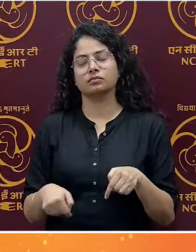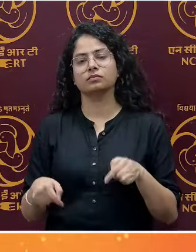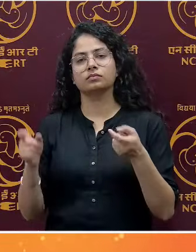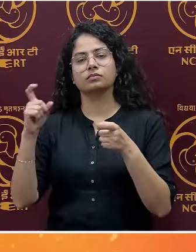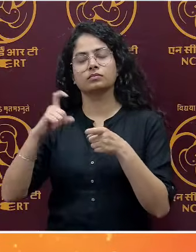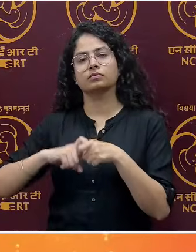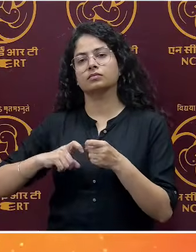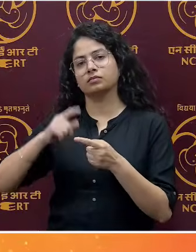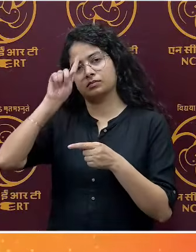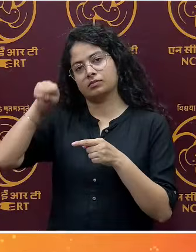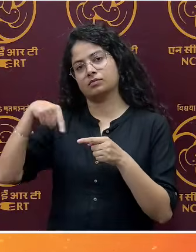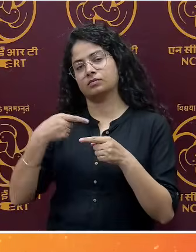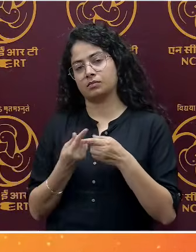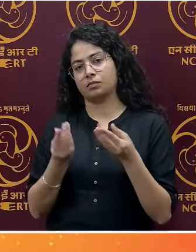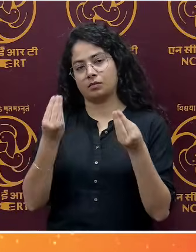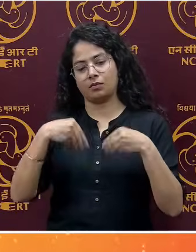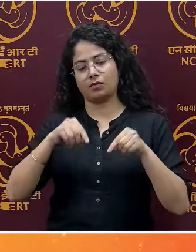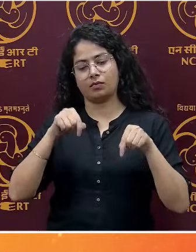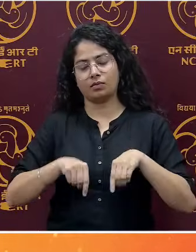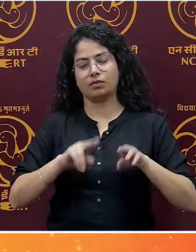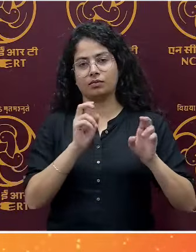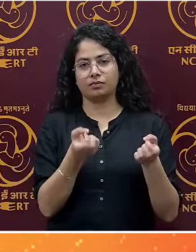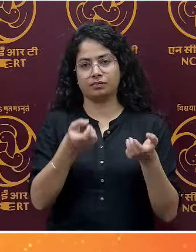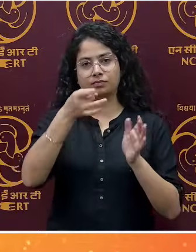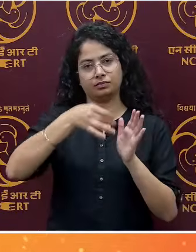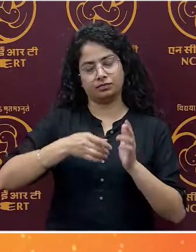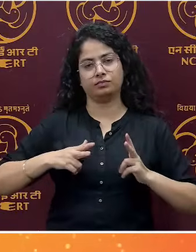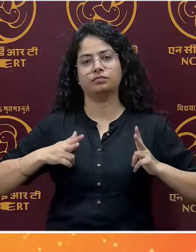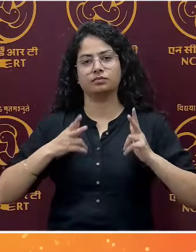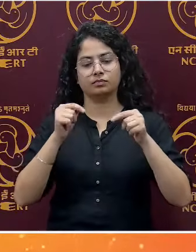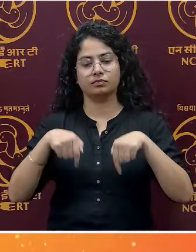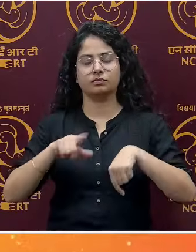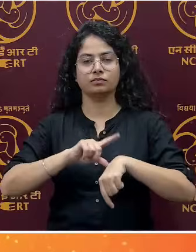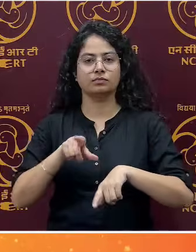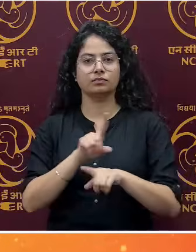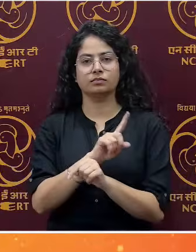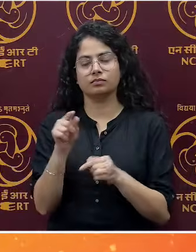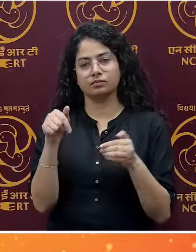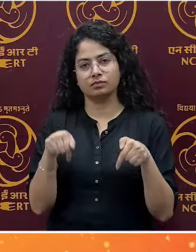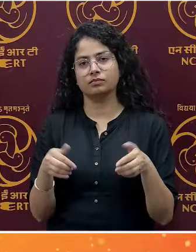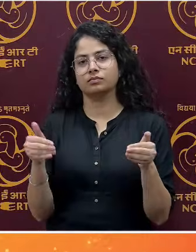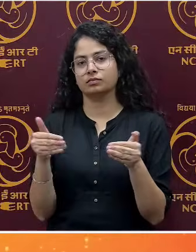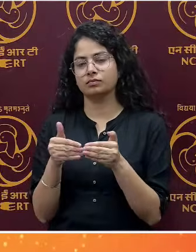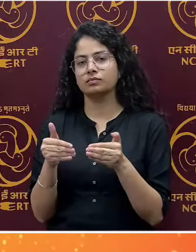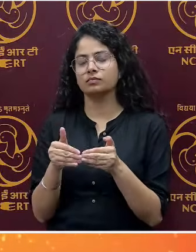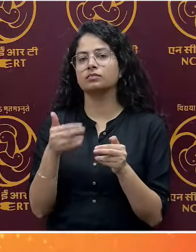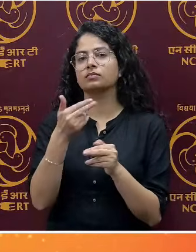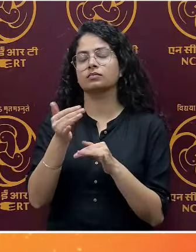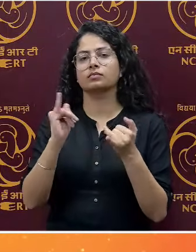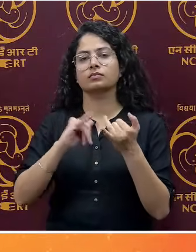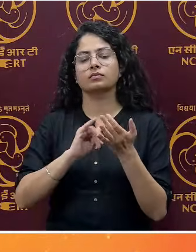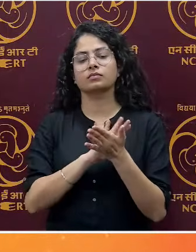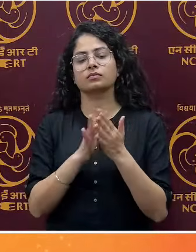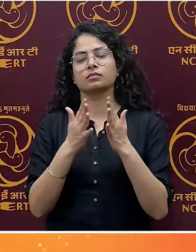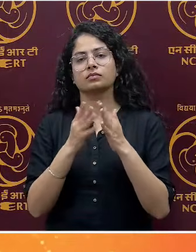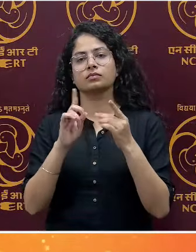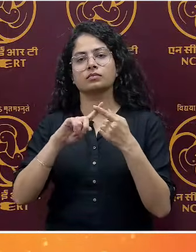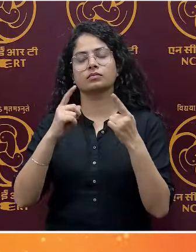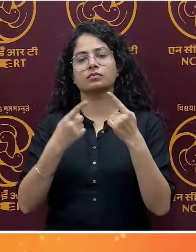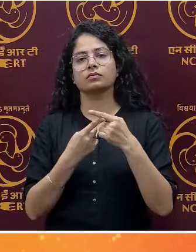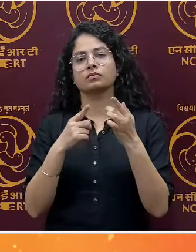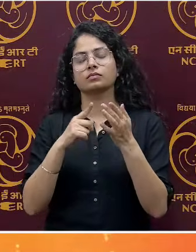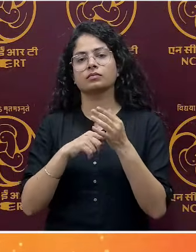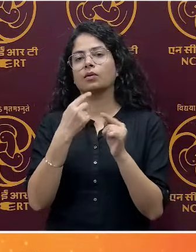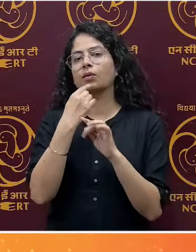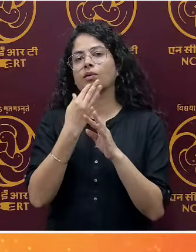our expert to throw more light on this particular topic. So without any further delay, let's quickly meet her. You are Ms. Shweta Bhardwaj. You are consultant